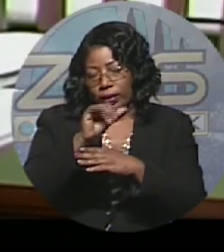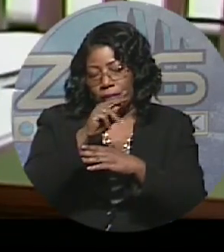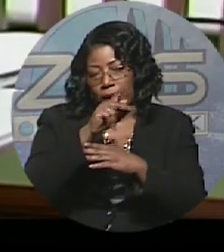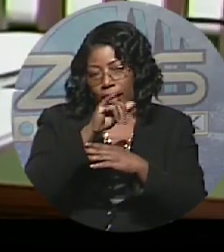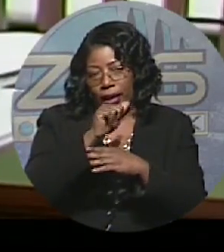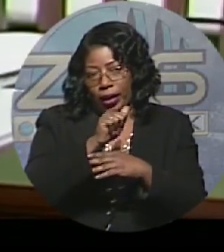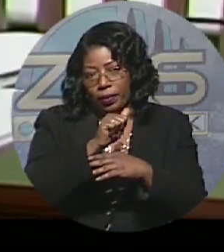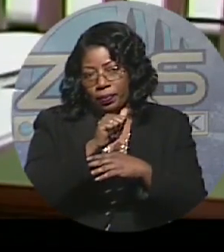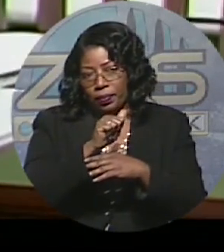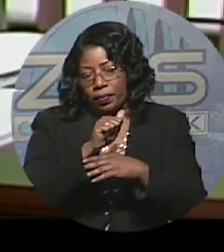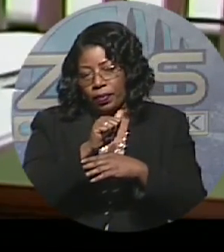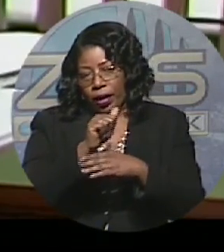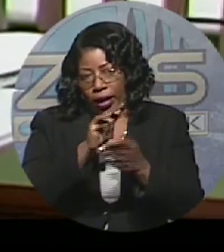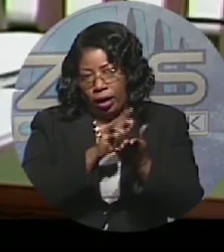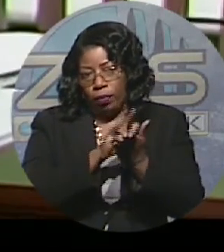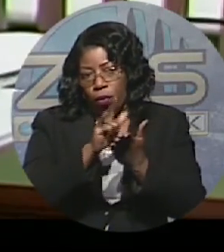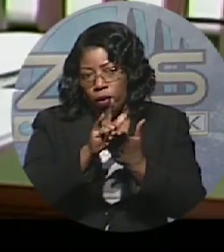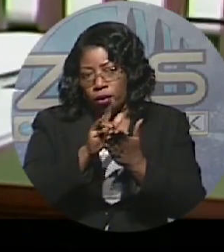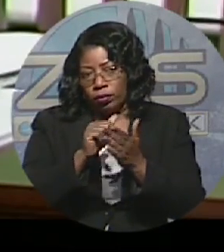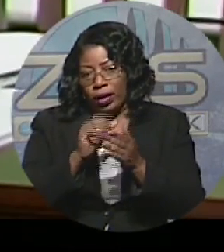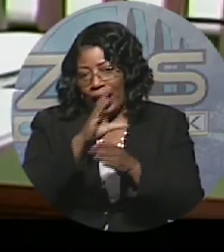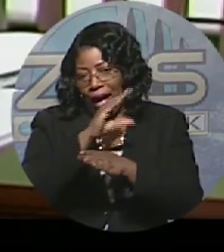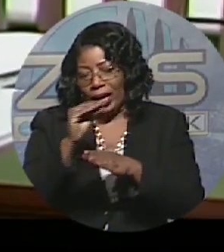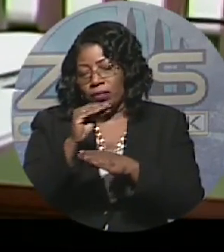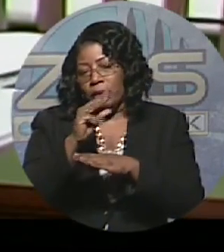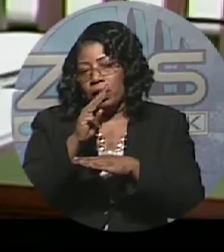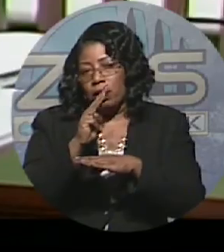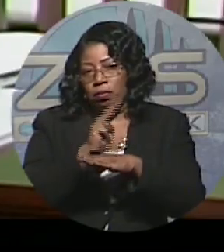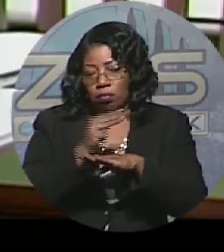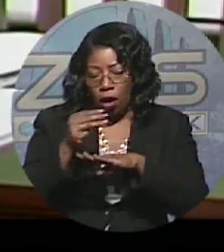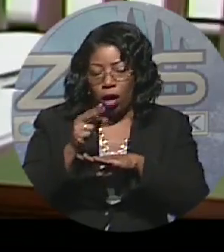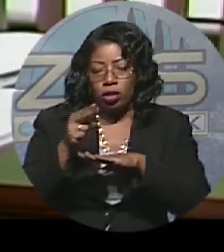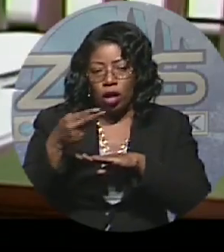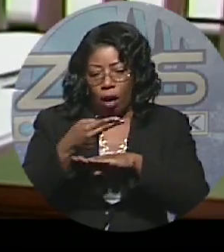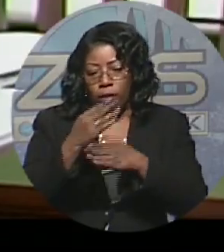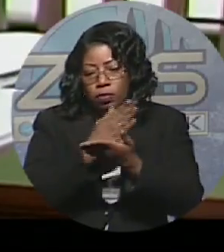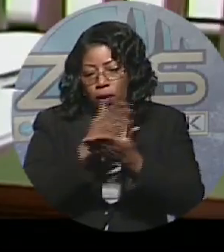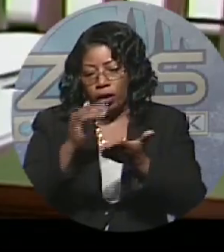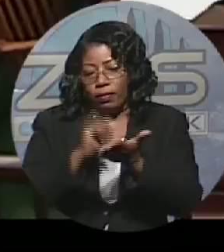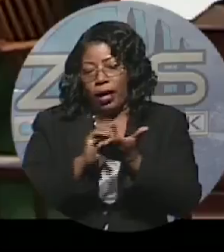Airport. And I think it's anticipated that Marsh Harbor will also be part of that program.